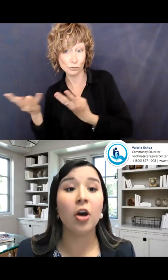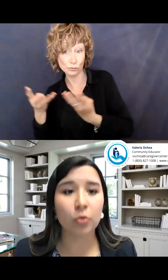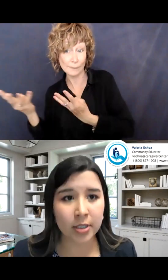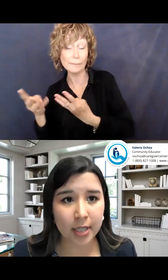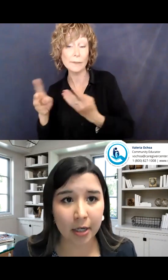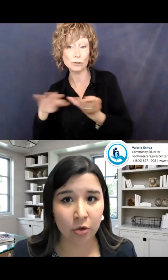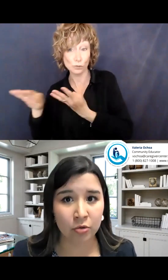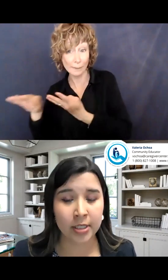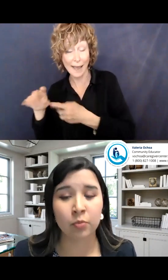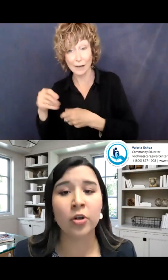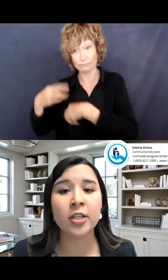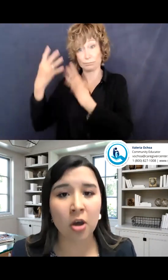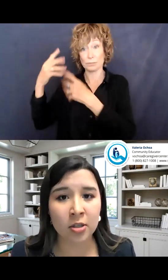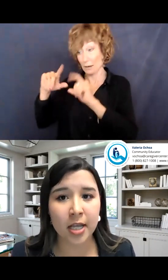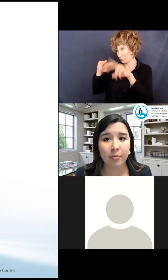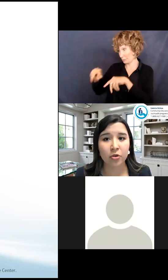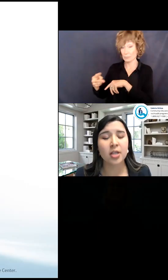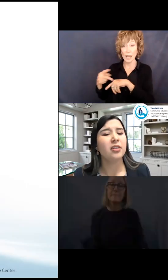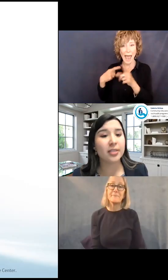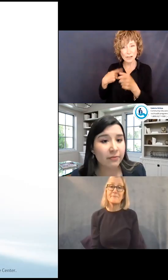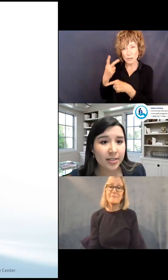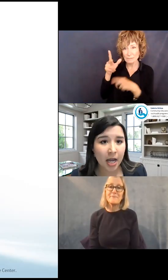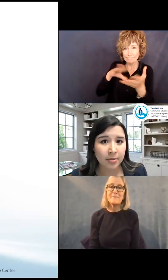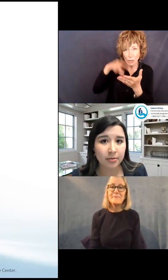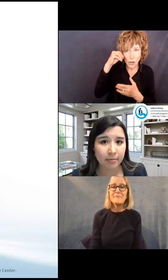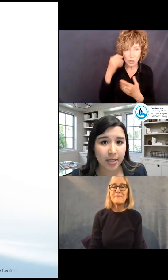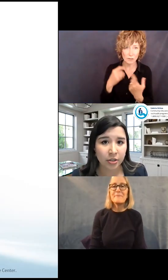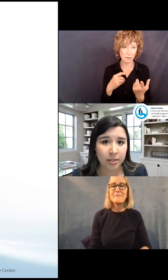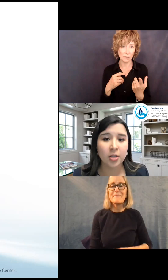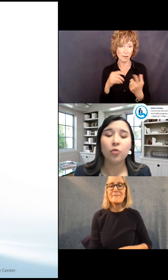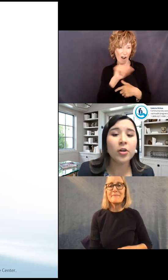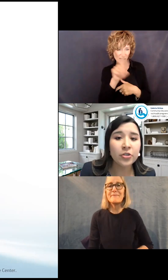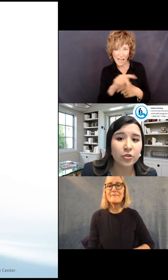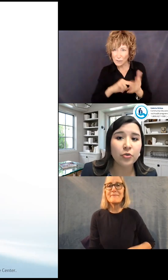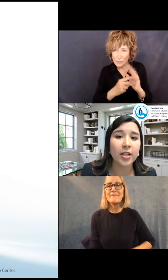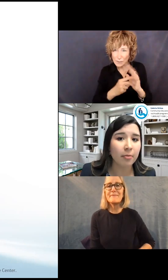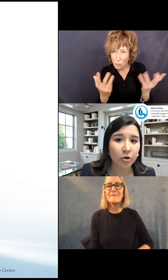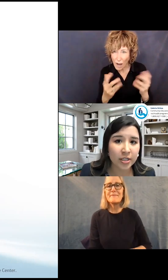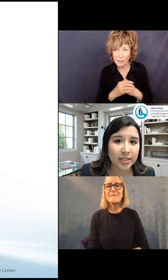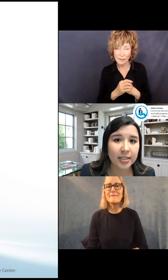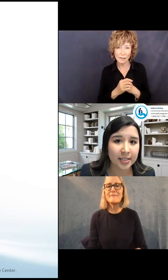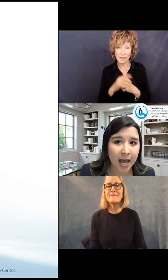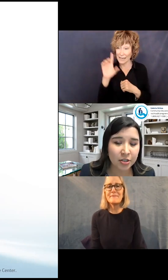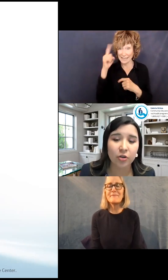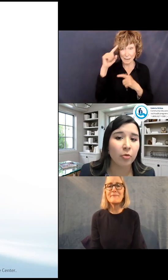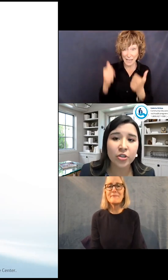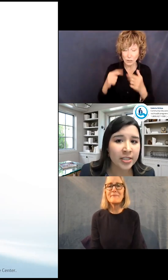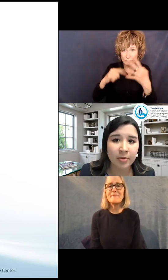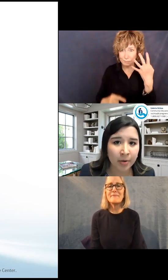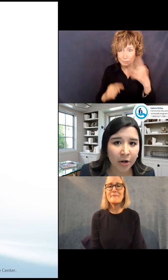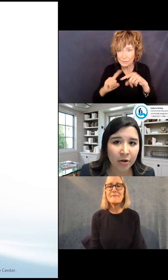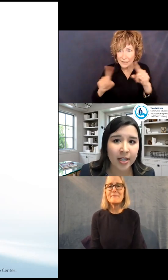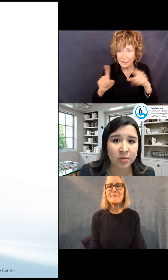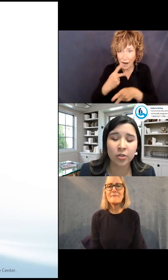about your loved one's diagnosis, what is Alzheimer's, the different types of dementias, what to do in an emergency disaster,